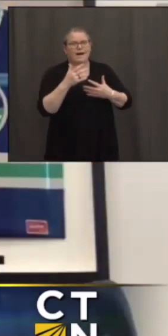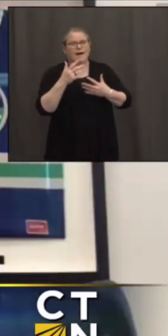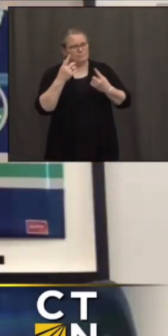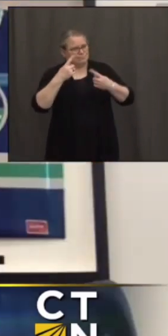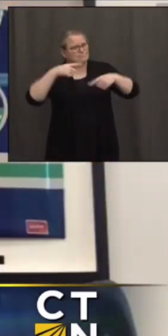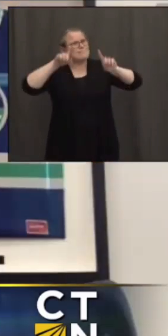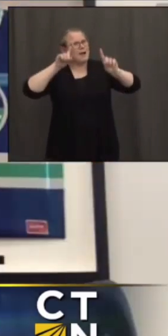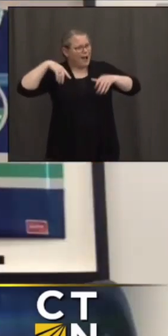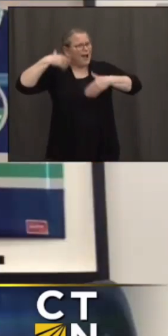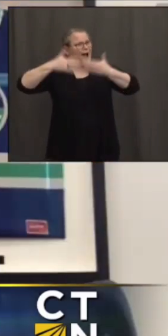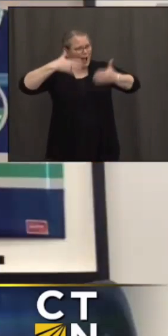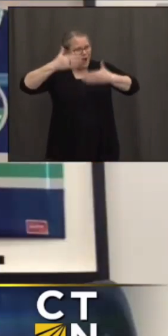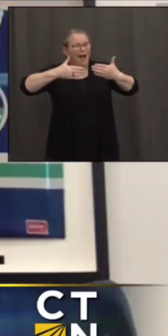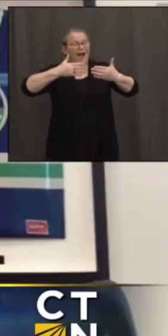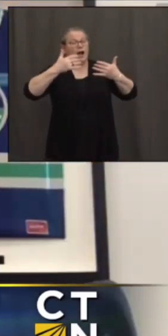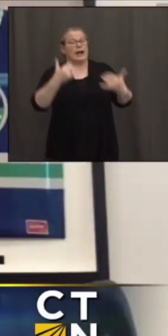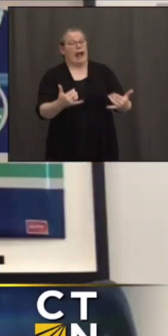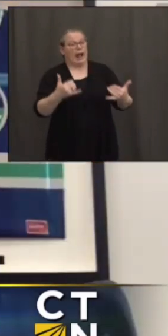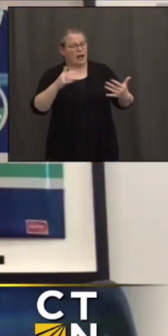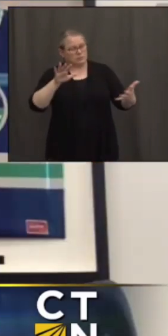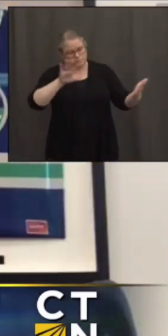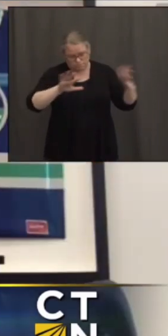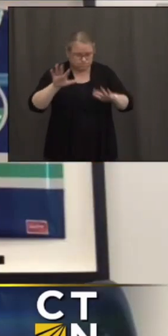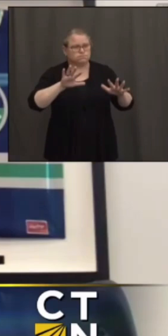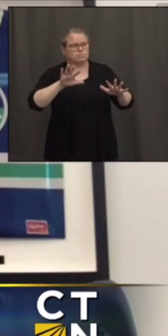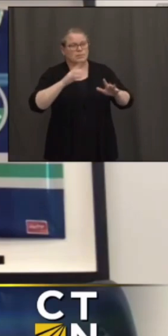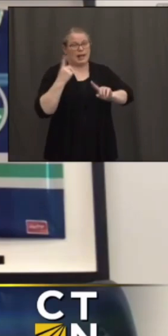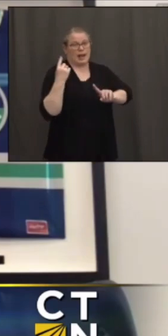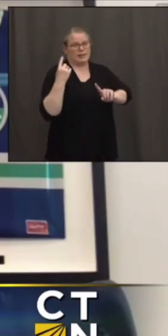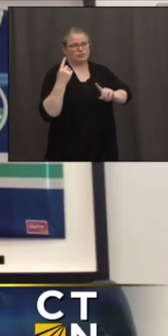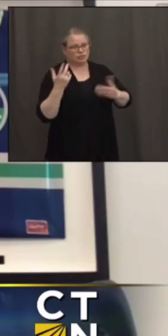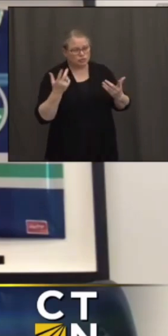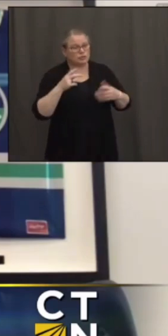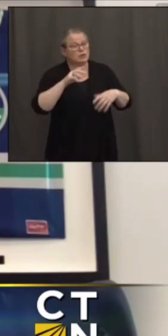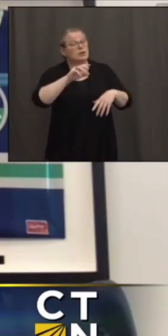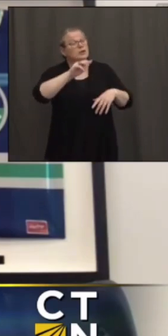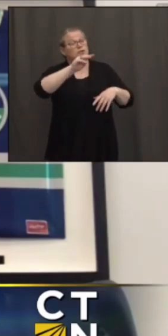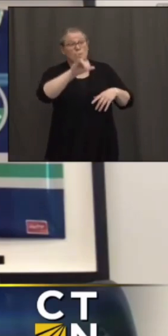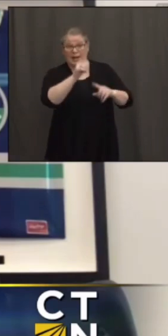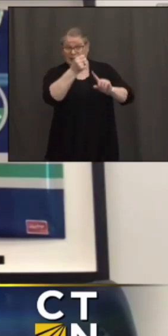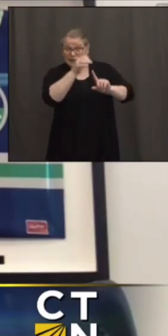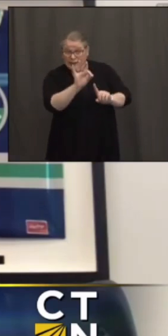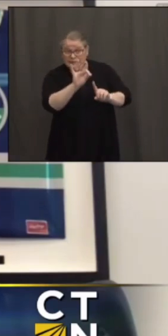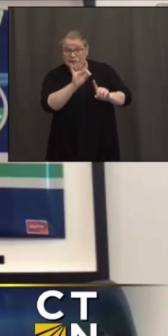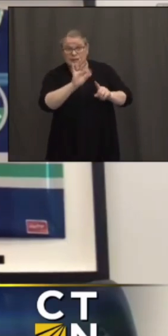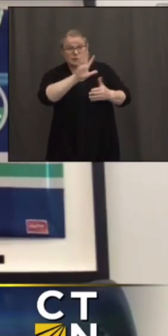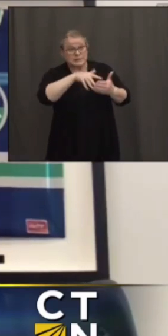into your schedule, there won't be, I'm assuming now, any restrictions in terms of